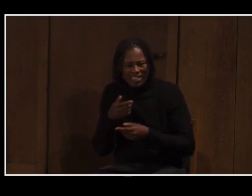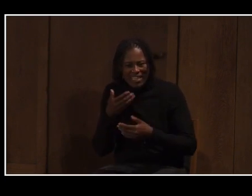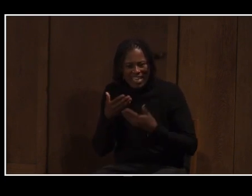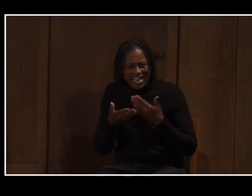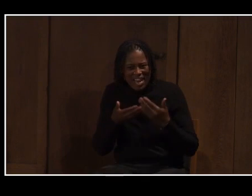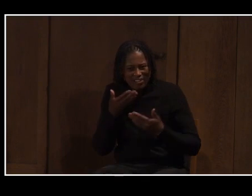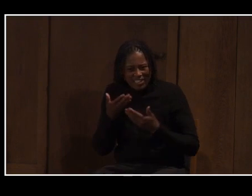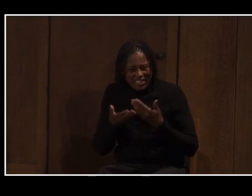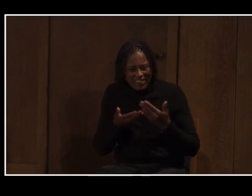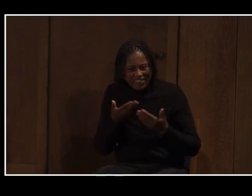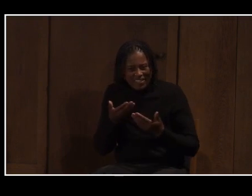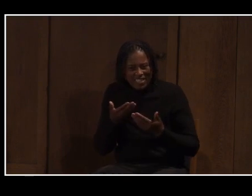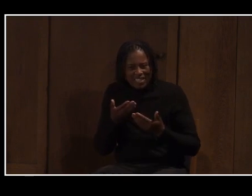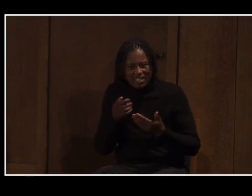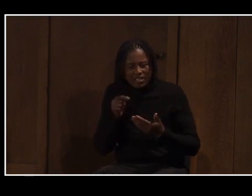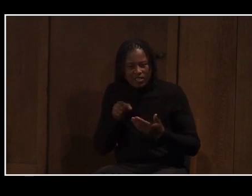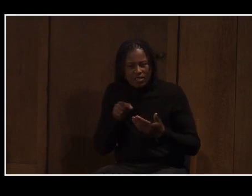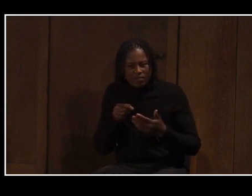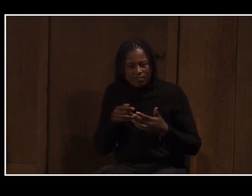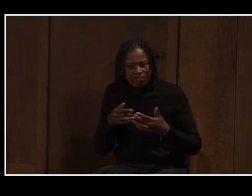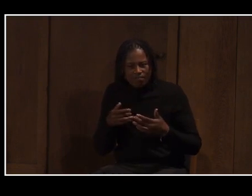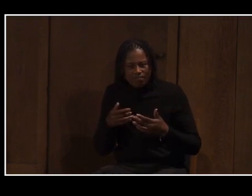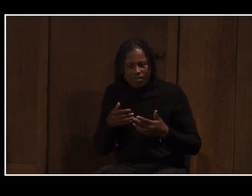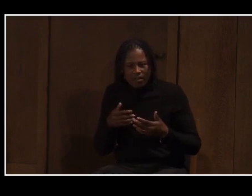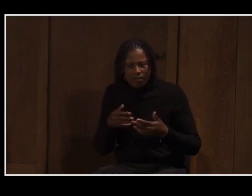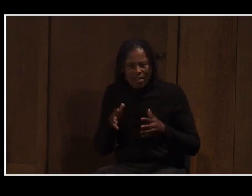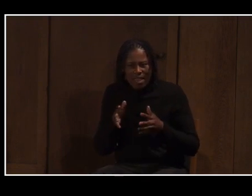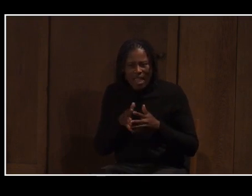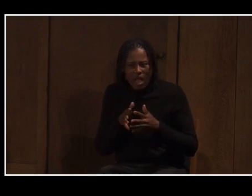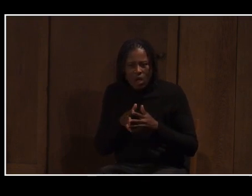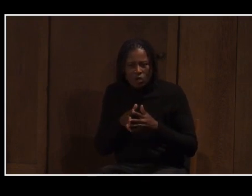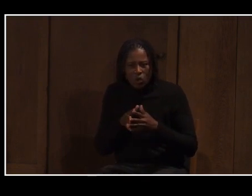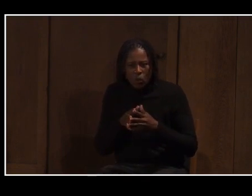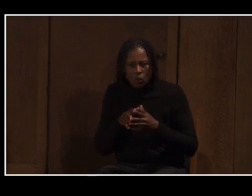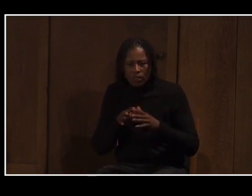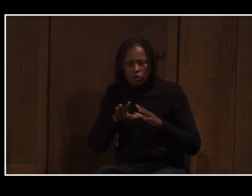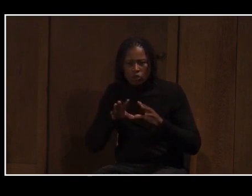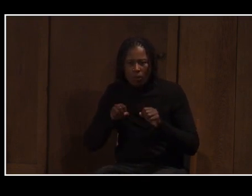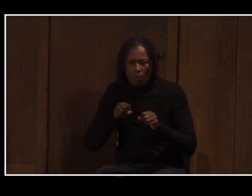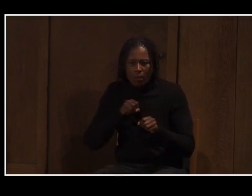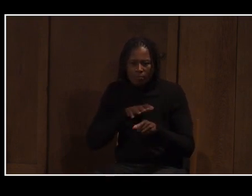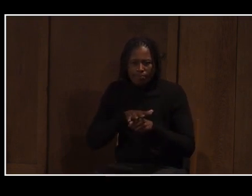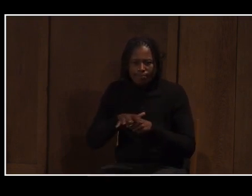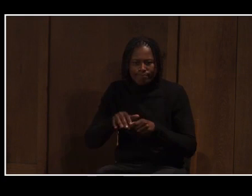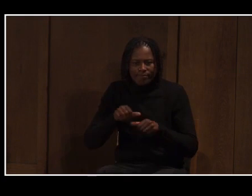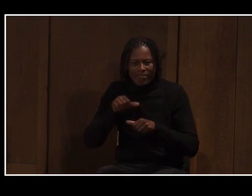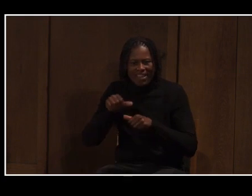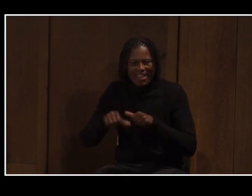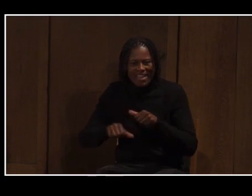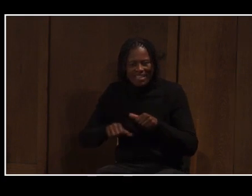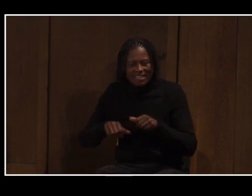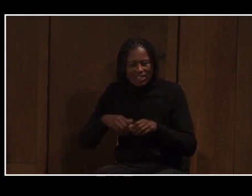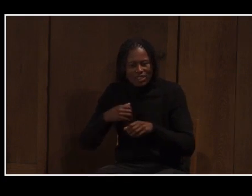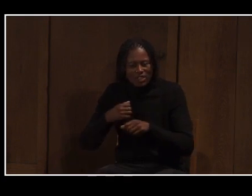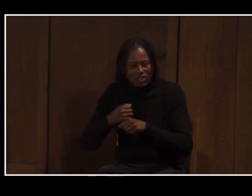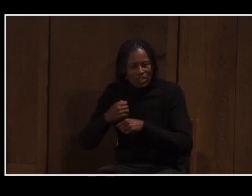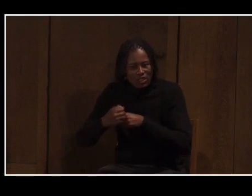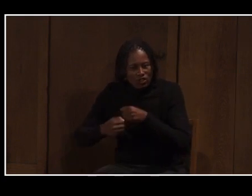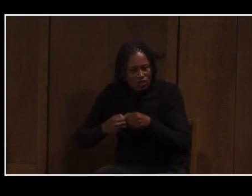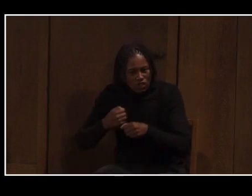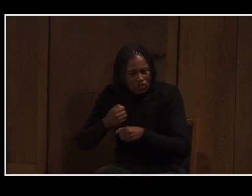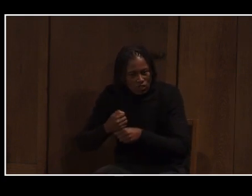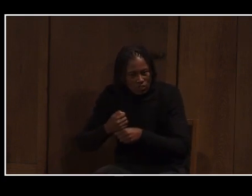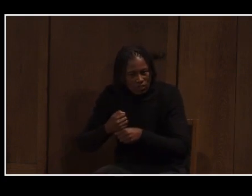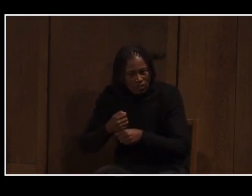next generation, which is part of what I feel is my role as an artist. There's a lot that I think I want to treasure. I think language